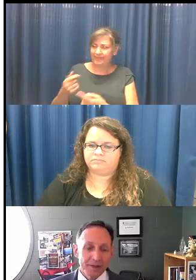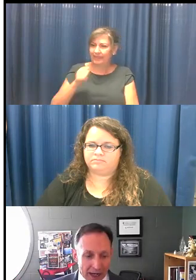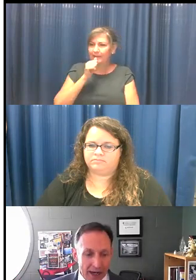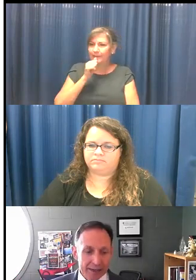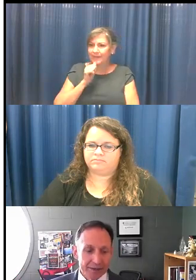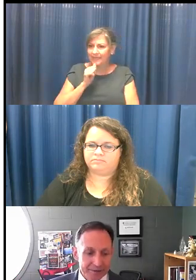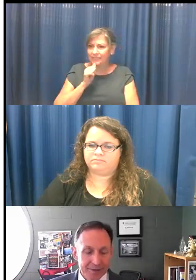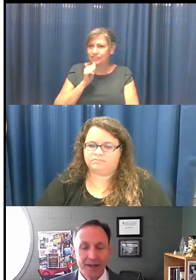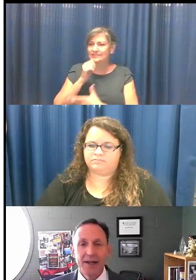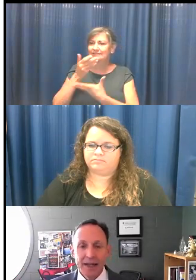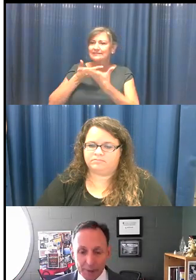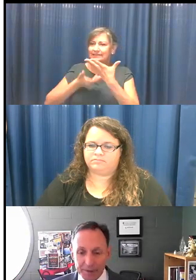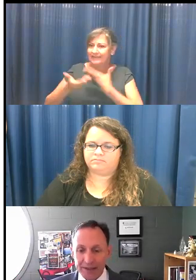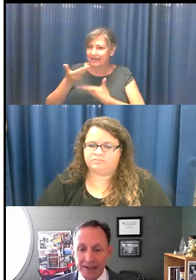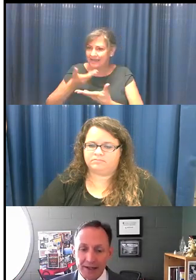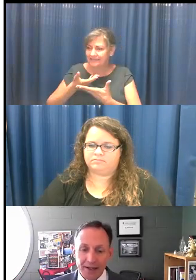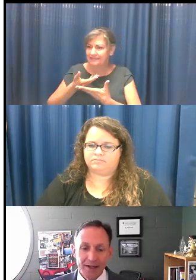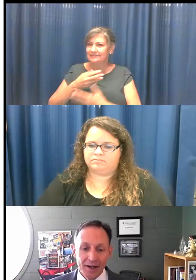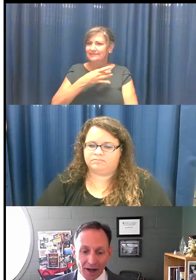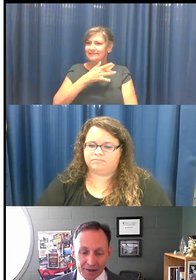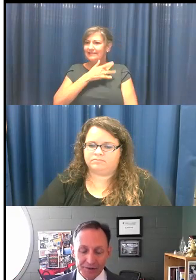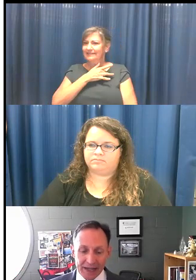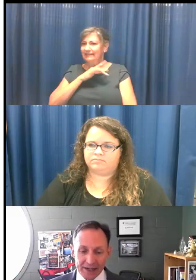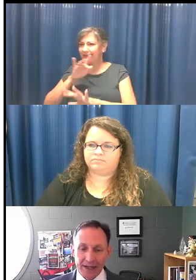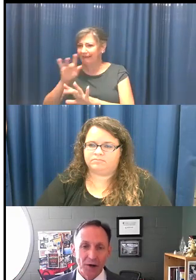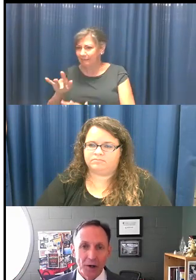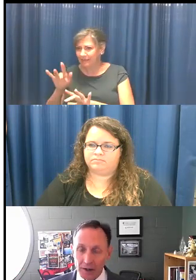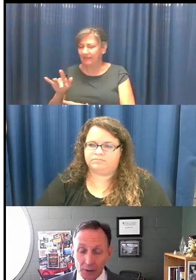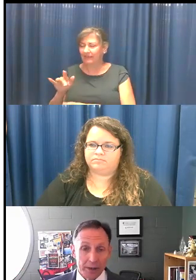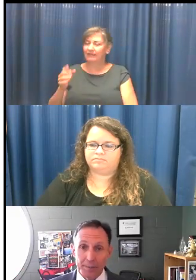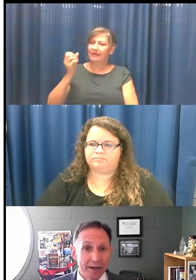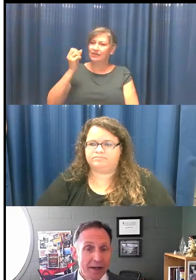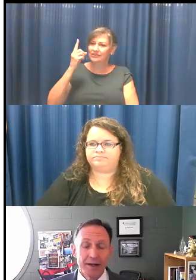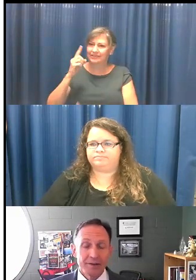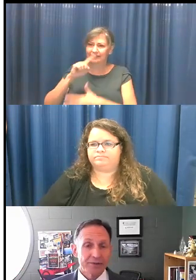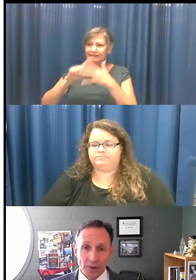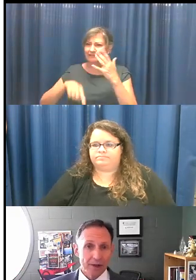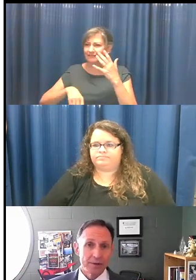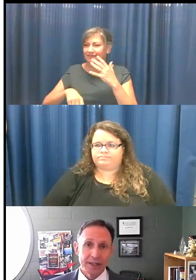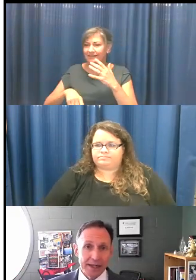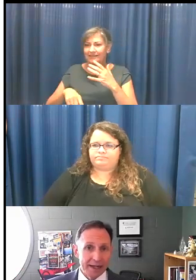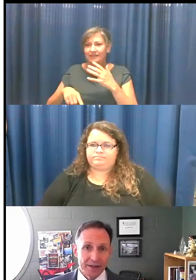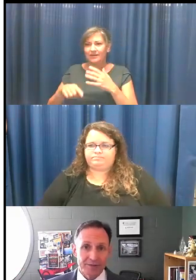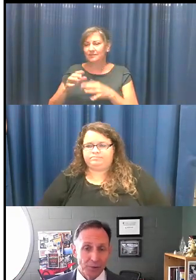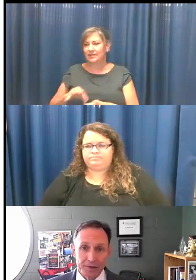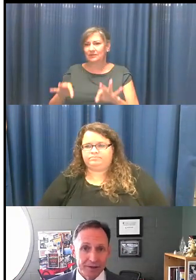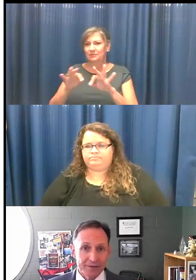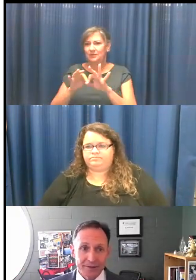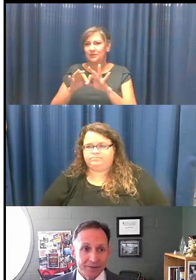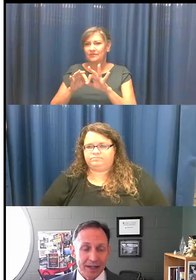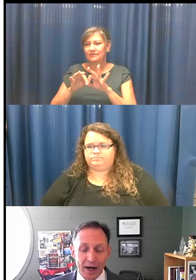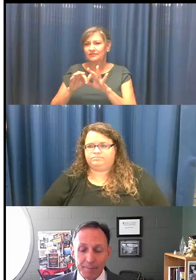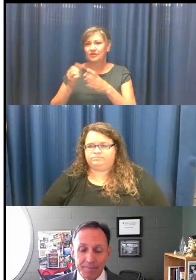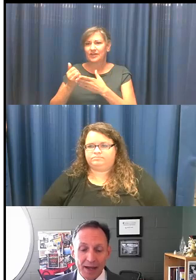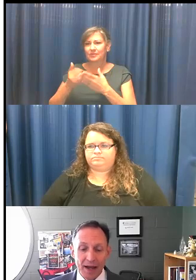patience, kindness, empathy, understanding are going to be just critical to getting us through